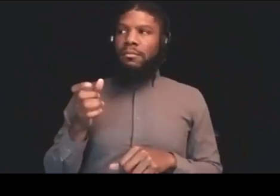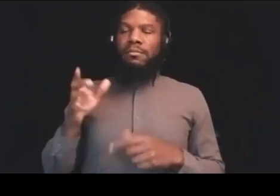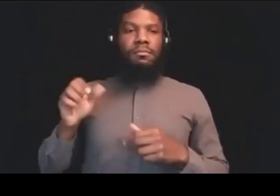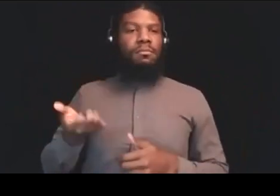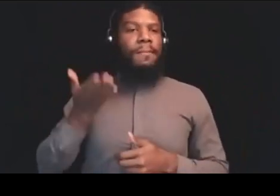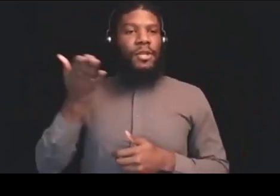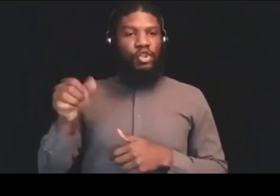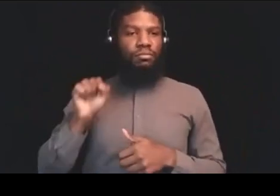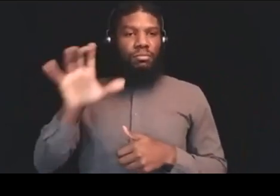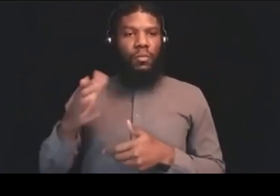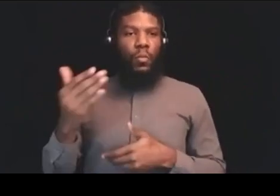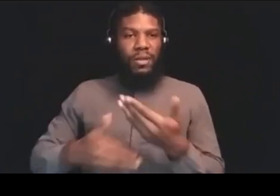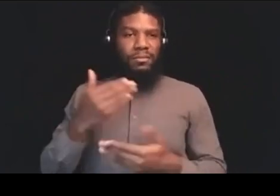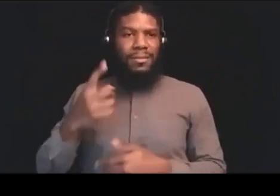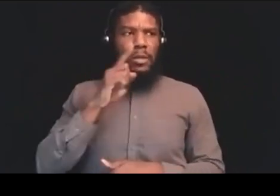idea. Thank you.